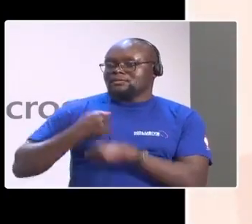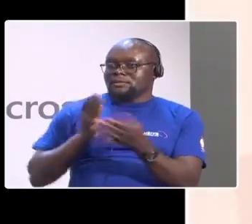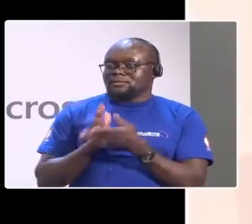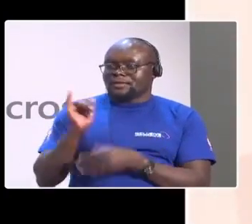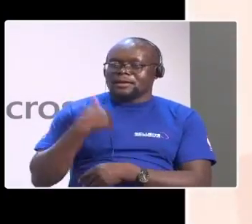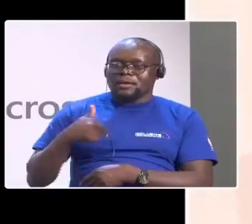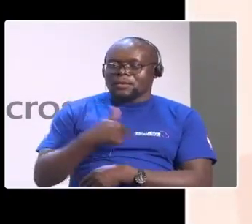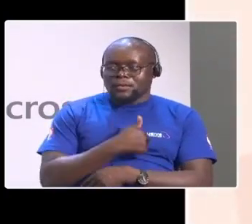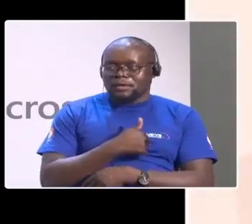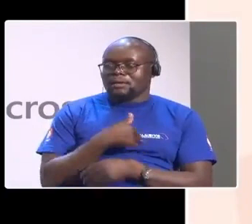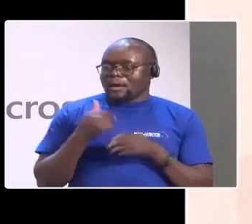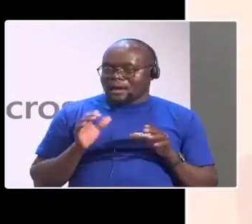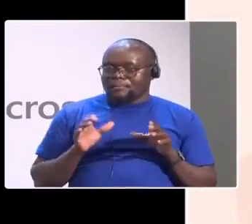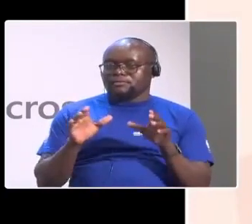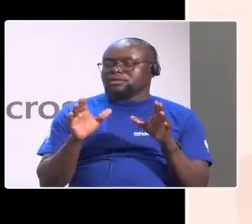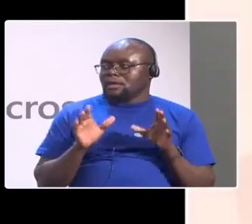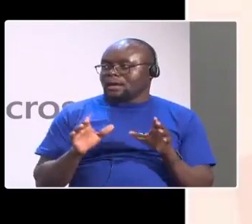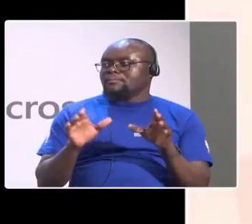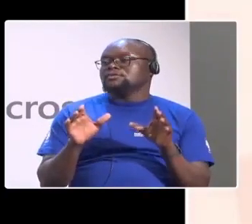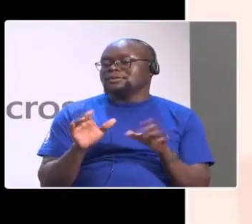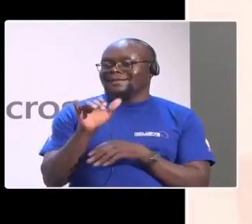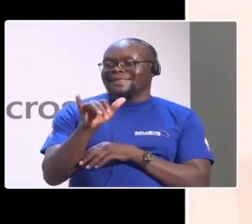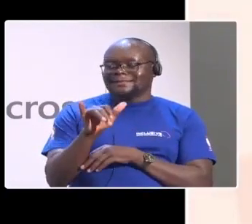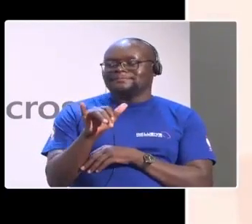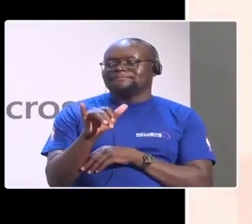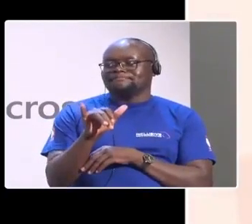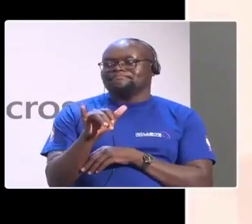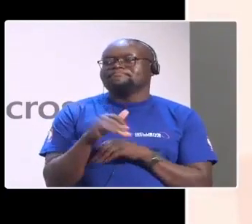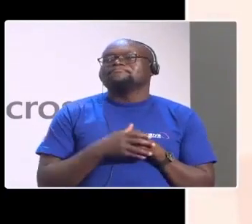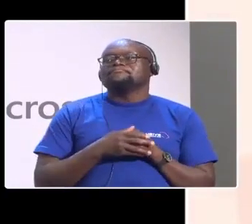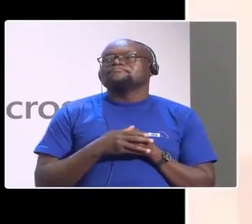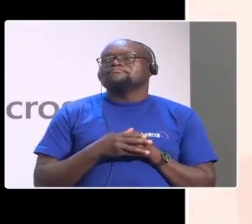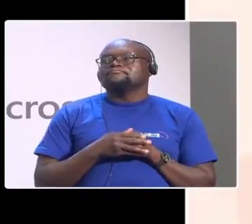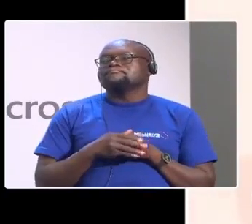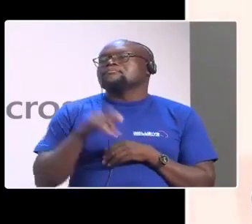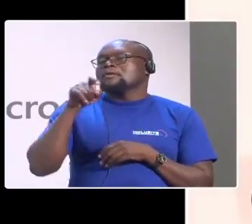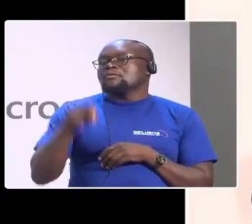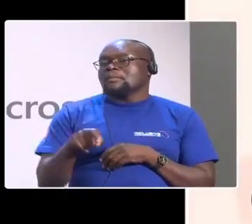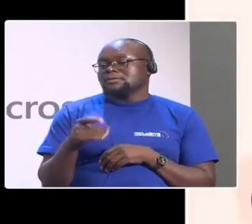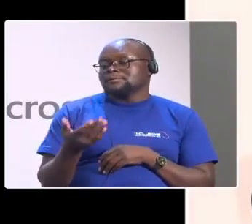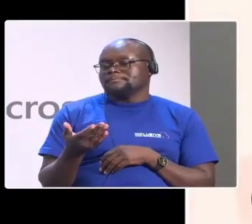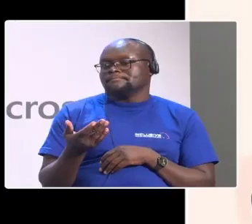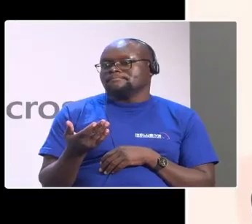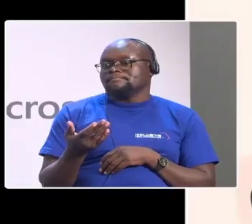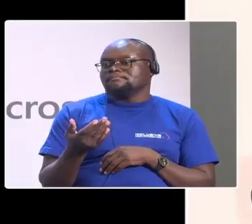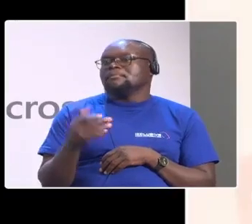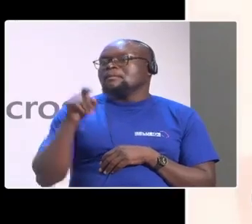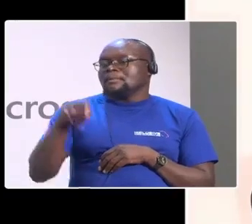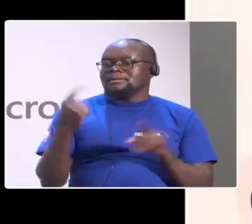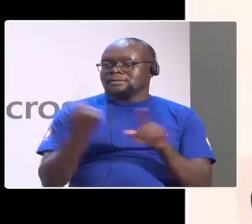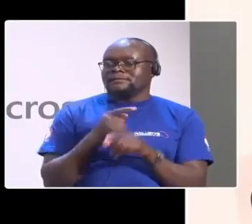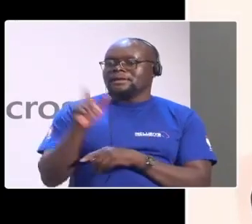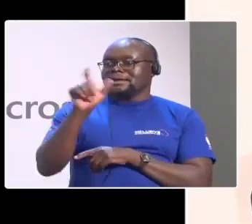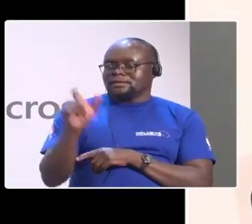we are pushing that. And you have to be in different regions